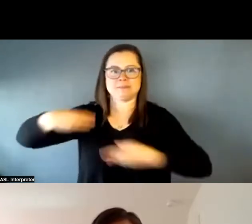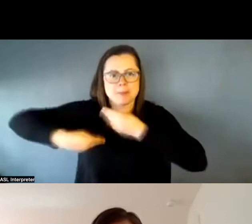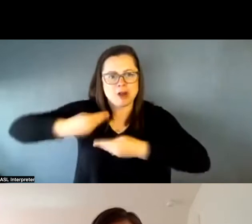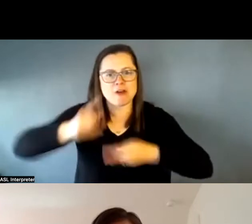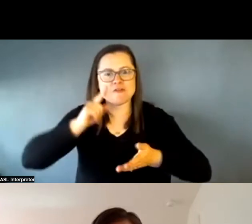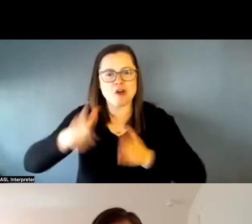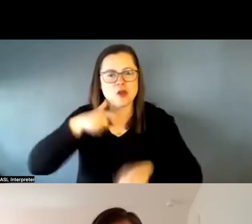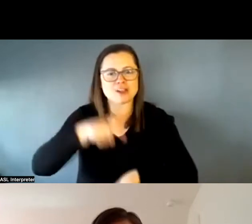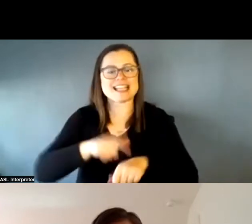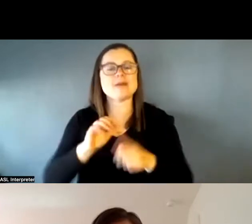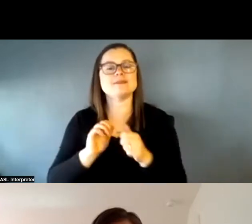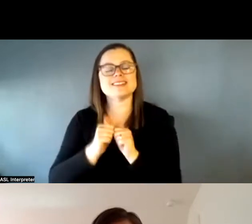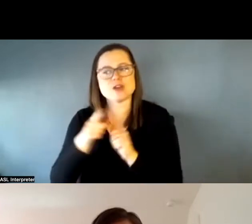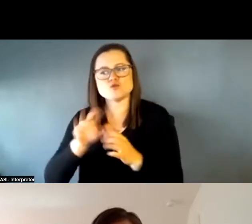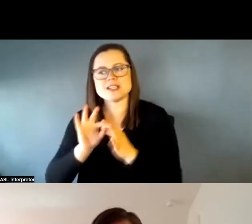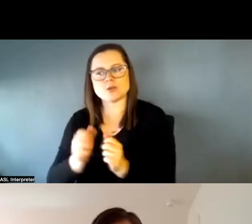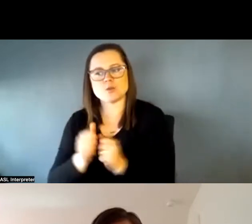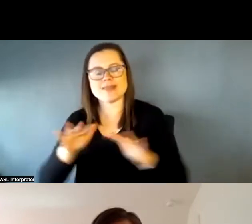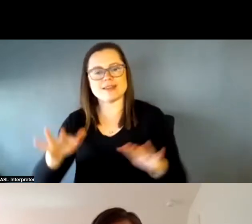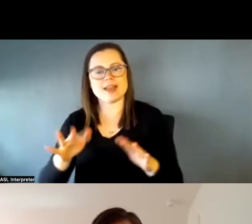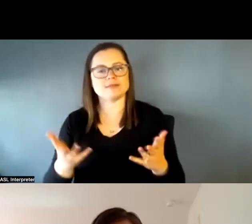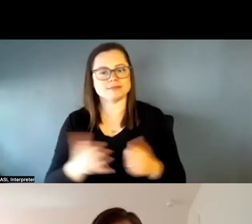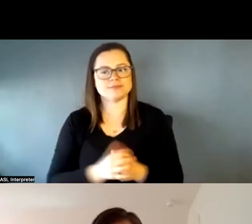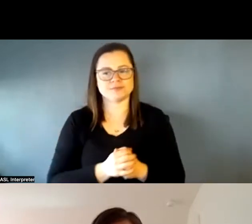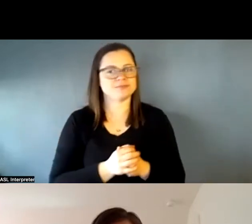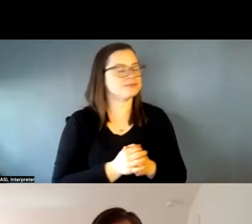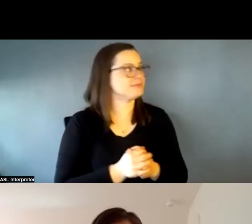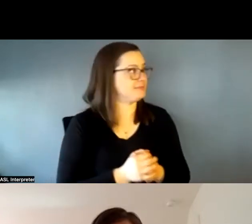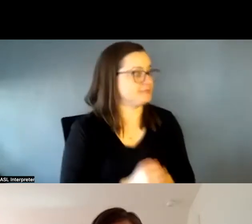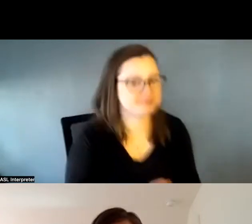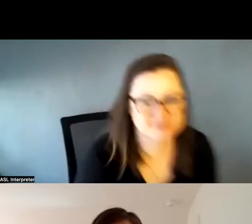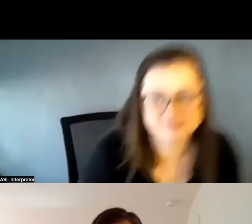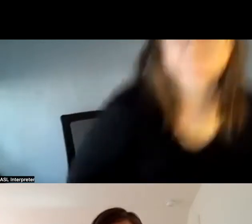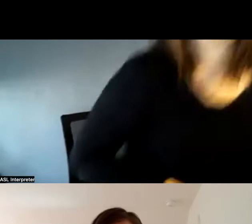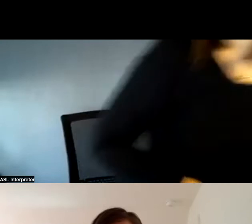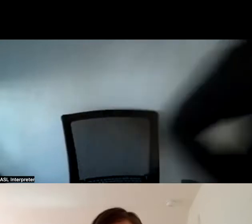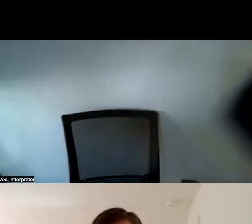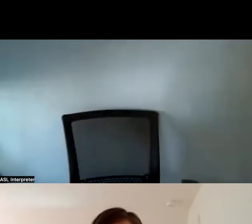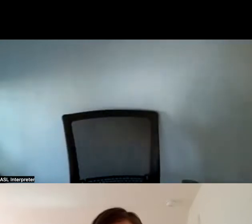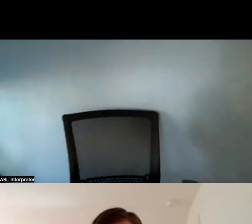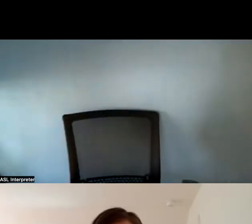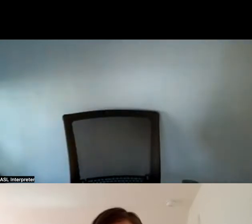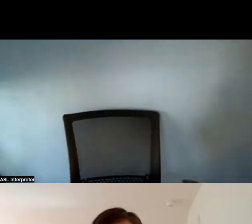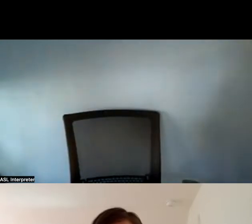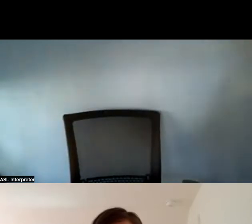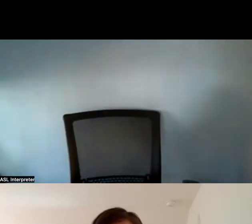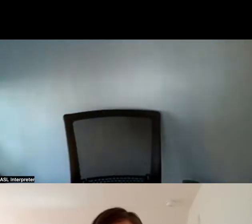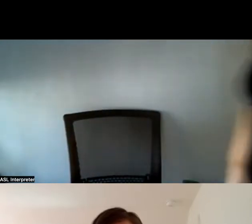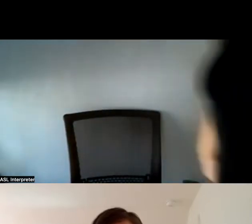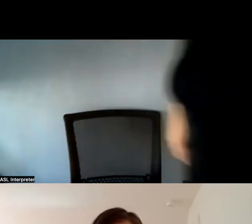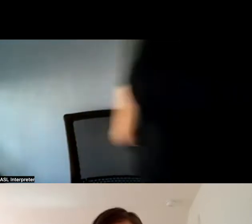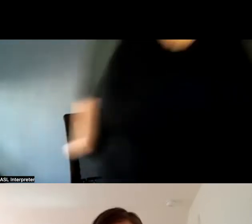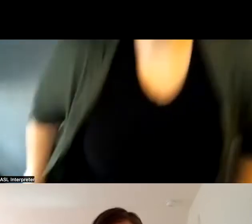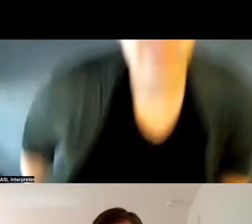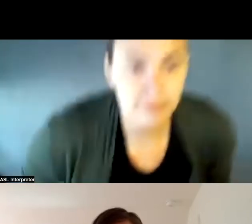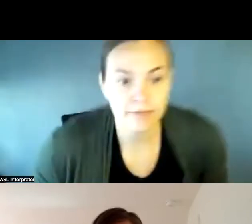So this place that Desiree was talking about, Rialto, it's just a half a mile. It's a